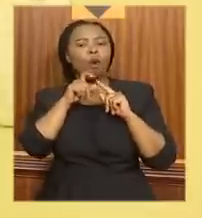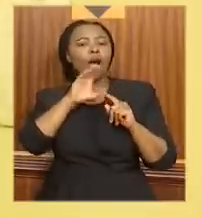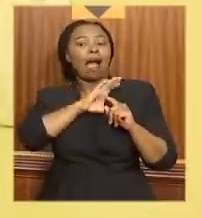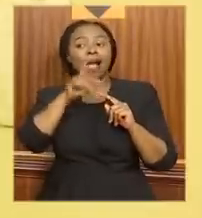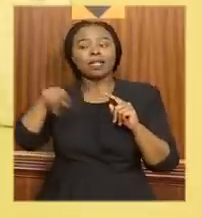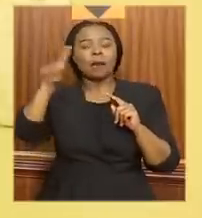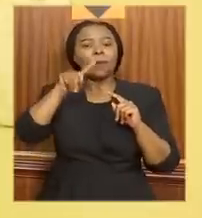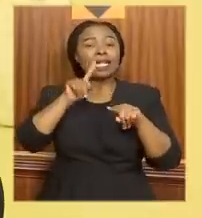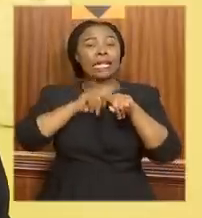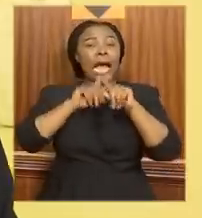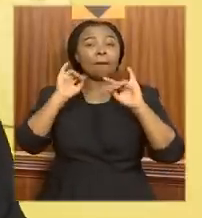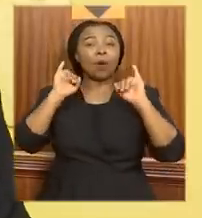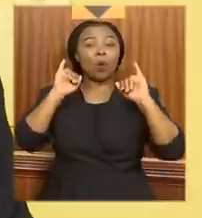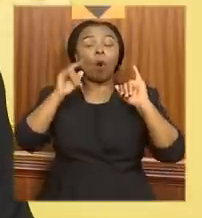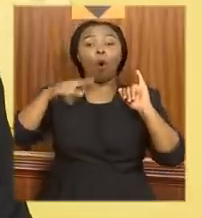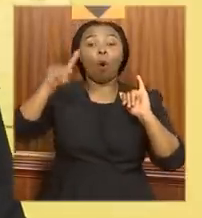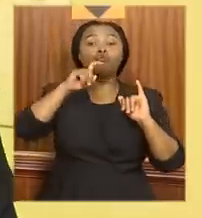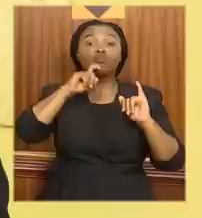peak times.